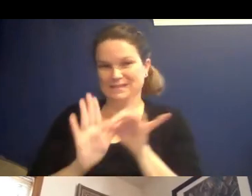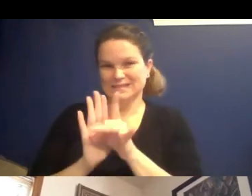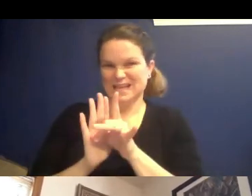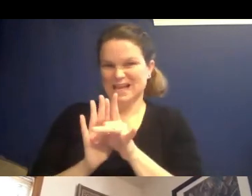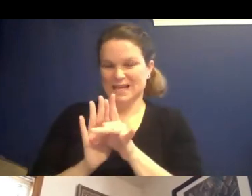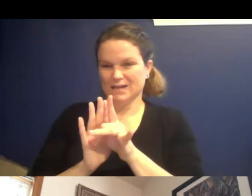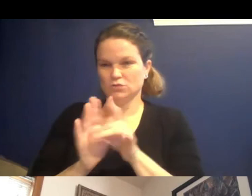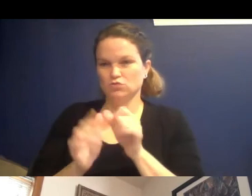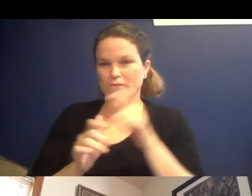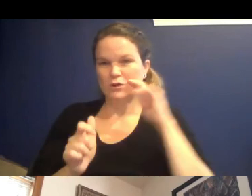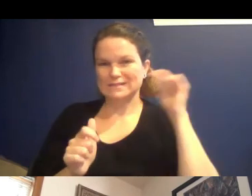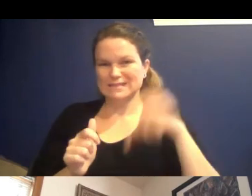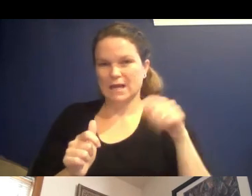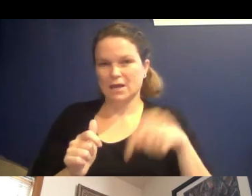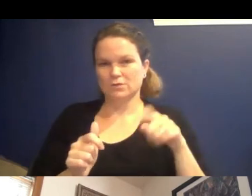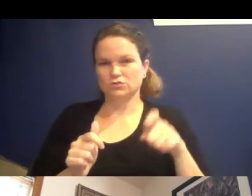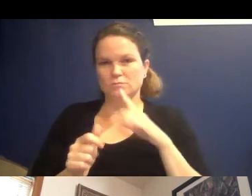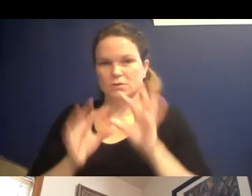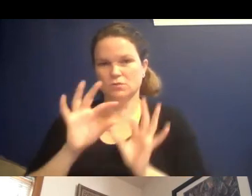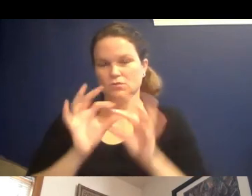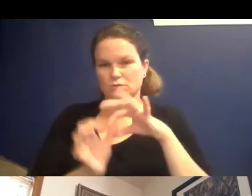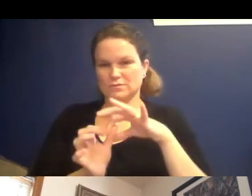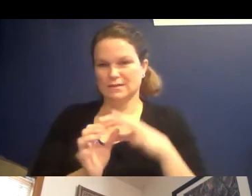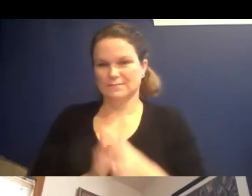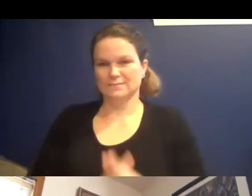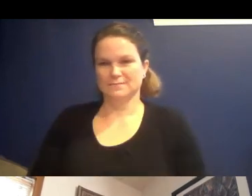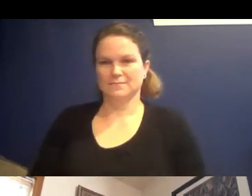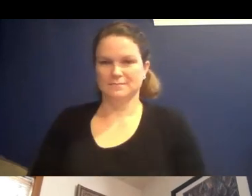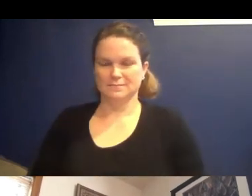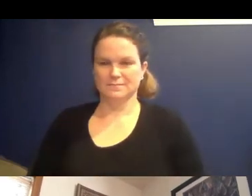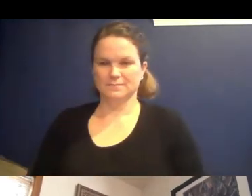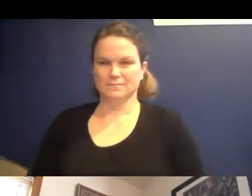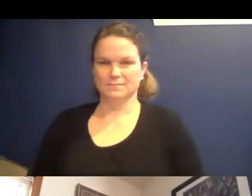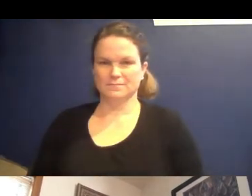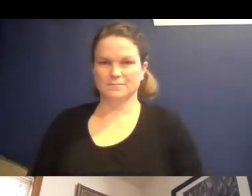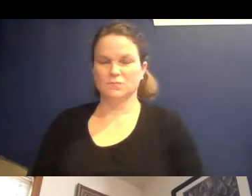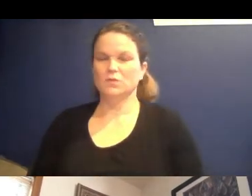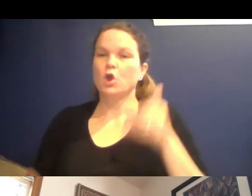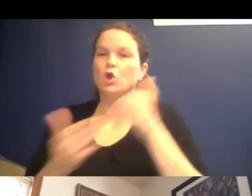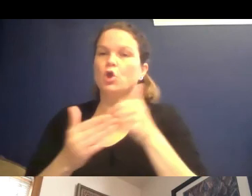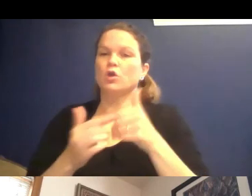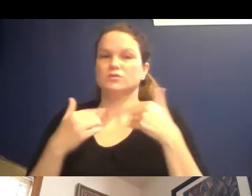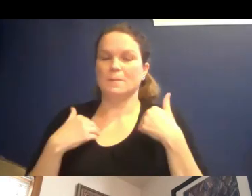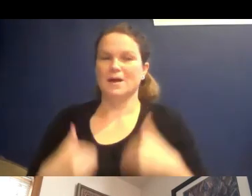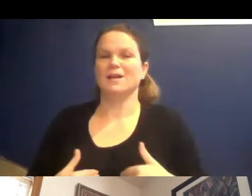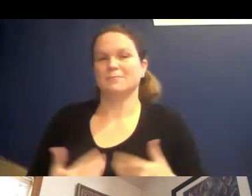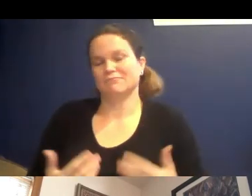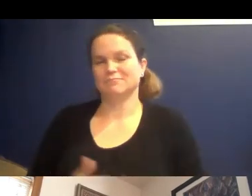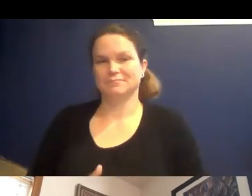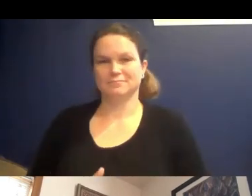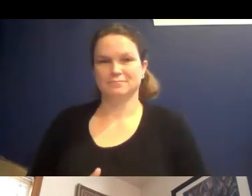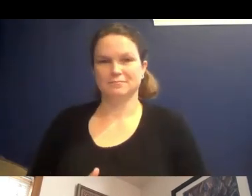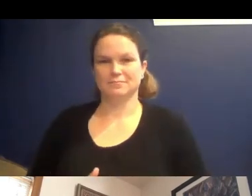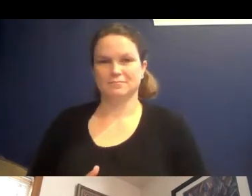far down and it should be rotated 90 degrees. And it should be up closer to the butterfly's body. So